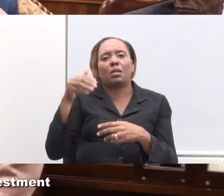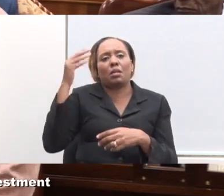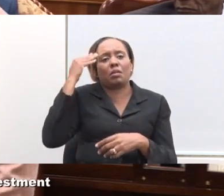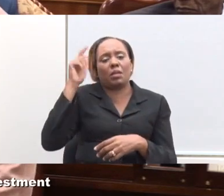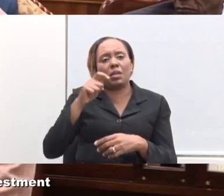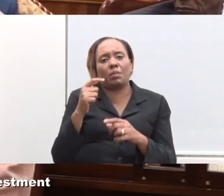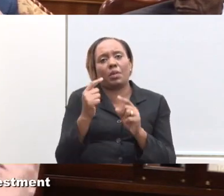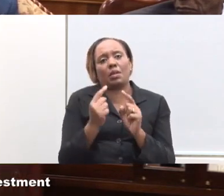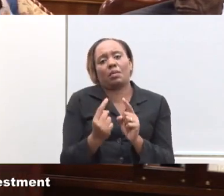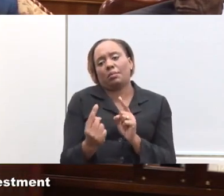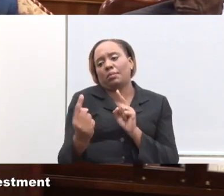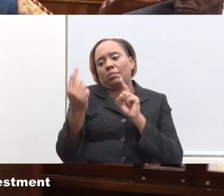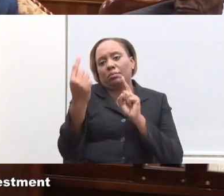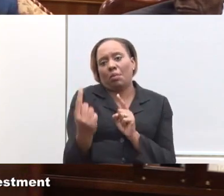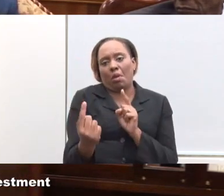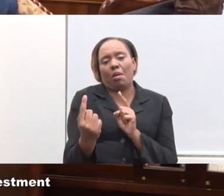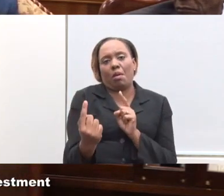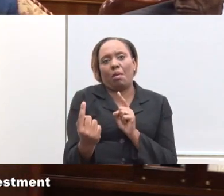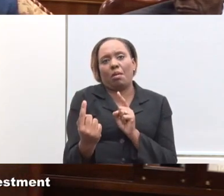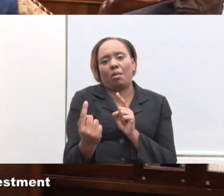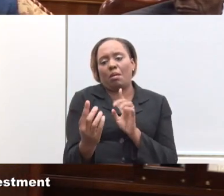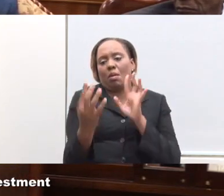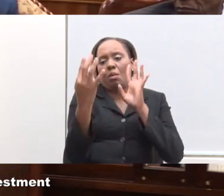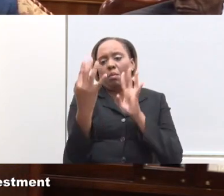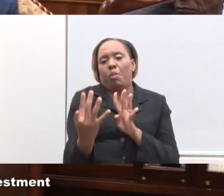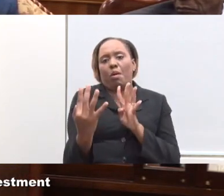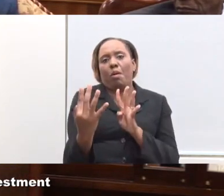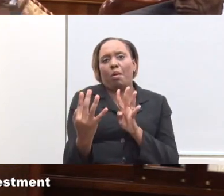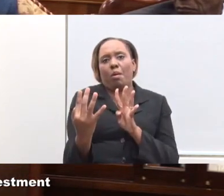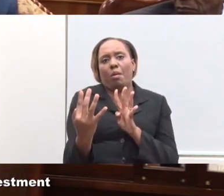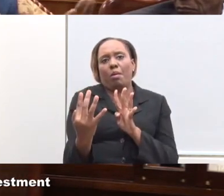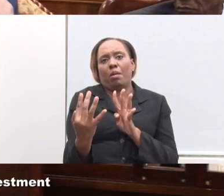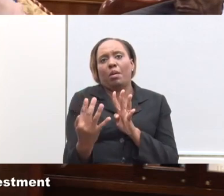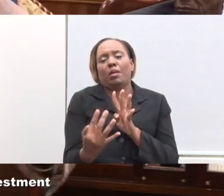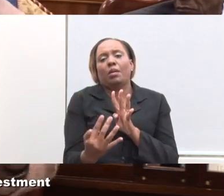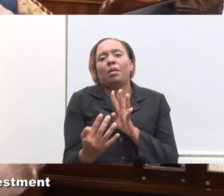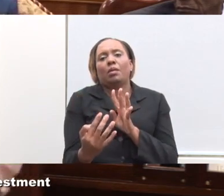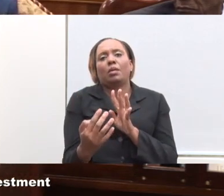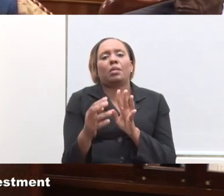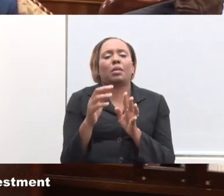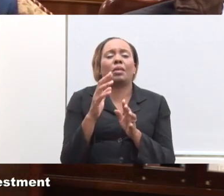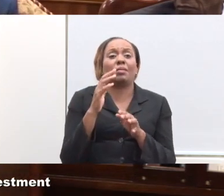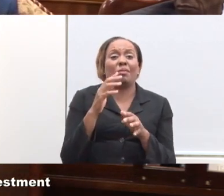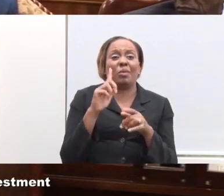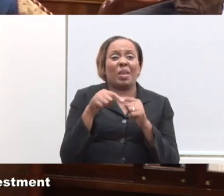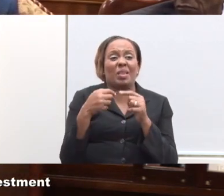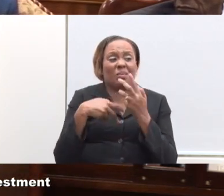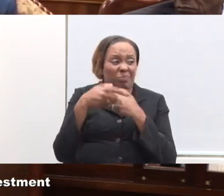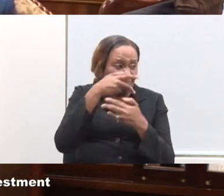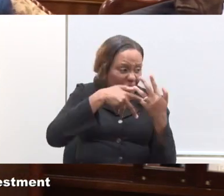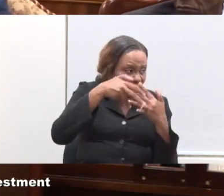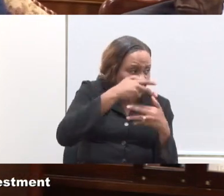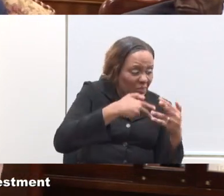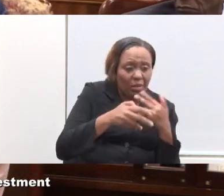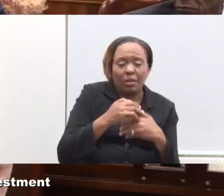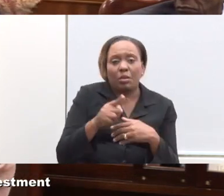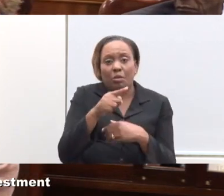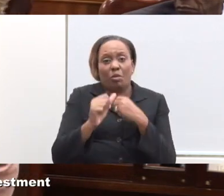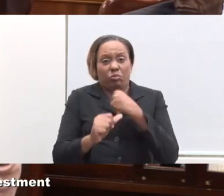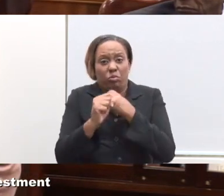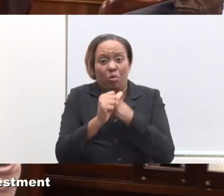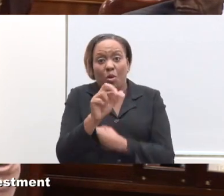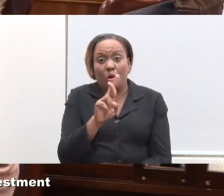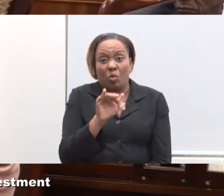people, all of that goes through the window. And we start then to put other people at risk. And we really have to